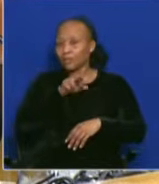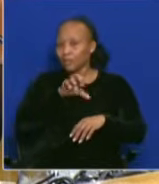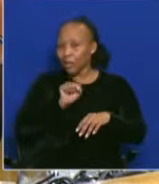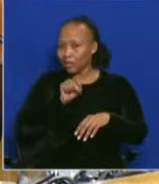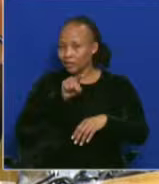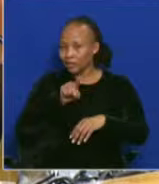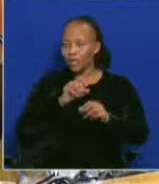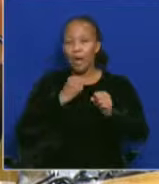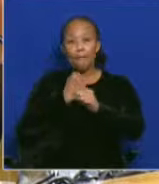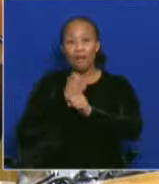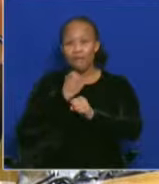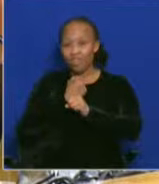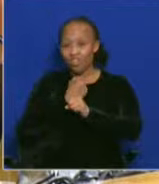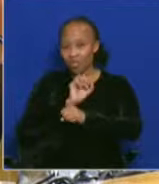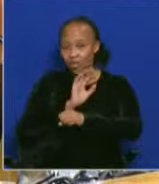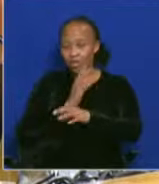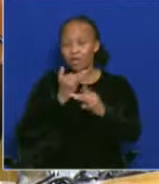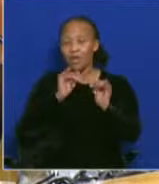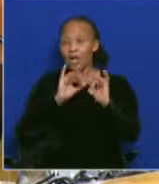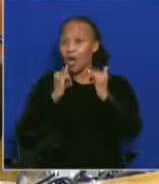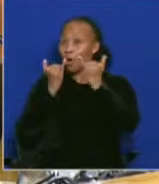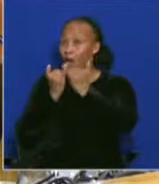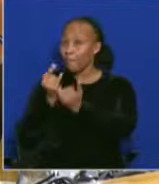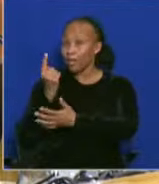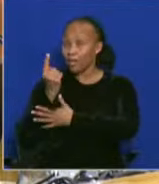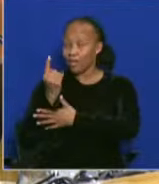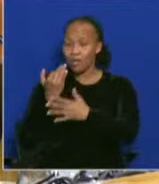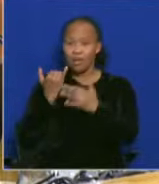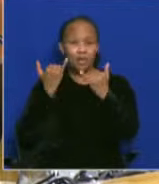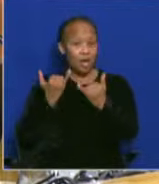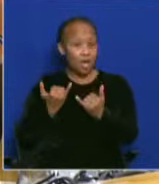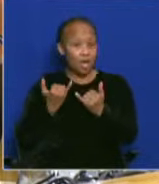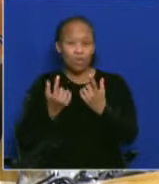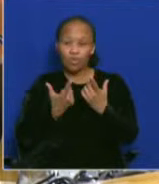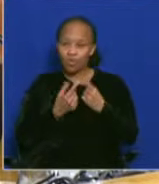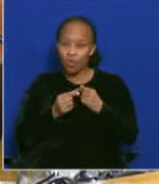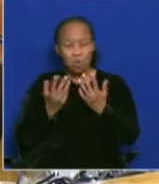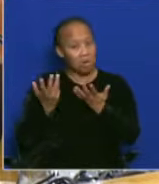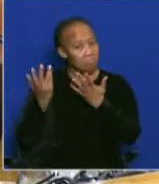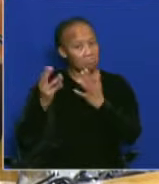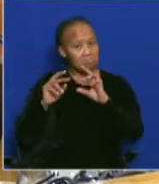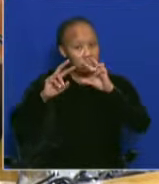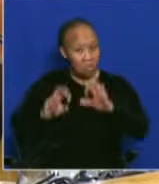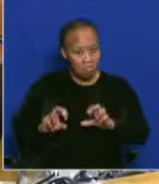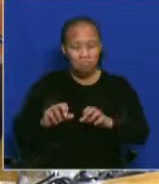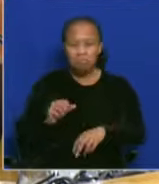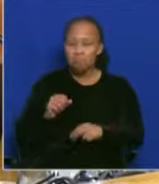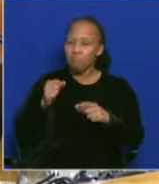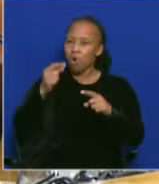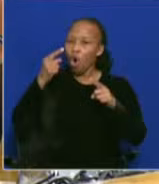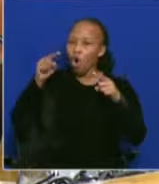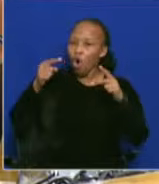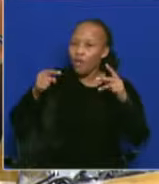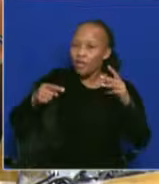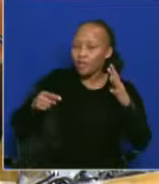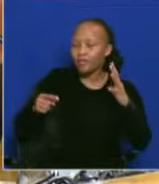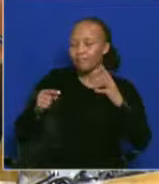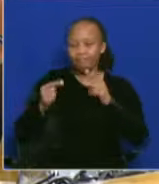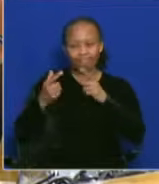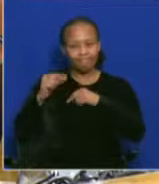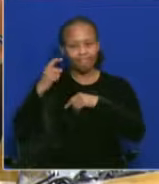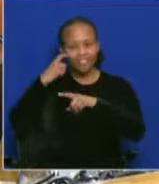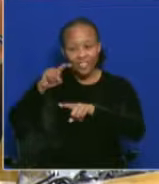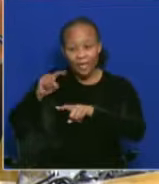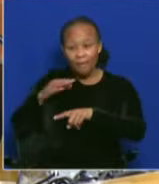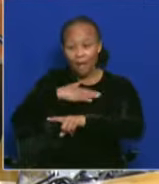The company has remained subject to inspections, audits, verifications, and assessments by SARS in the ordinary course. As